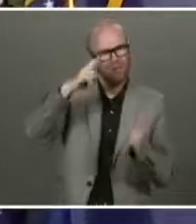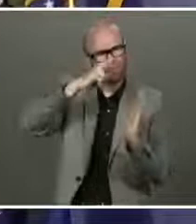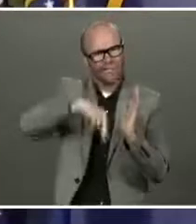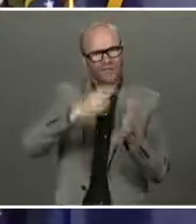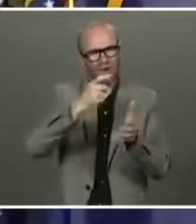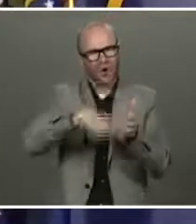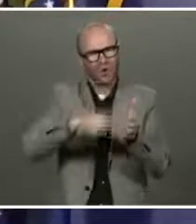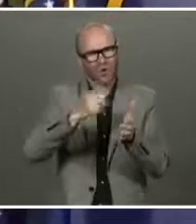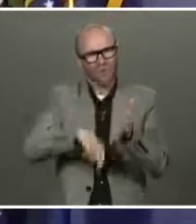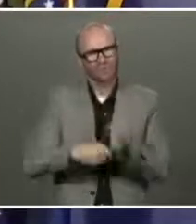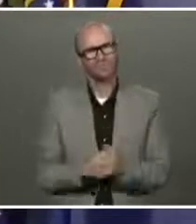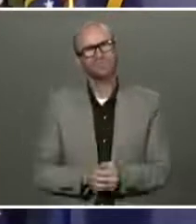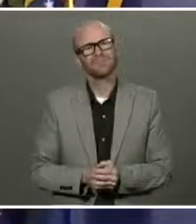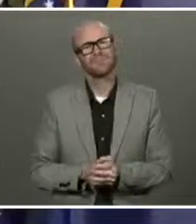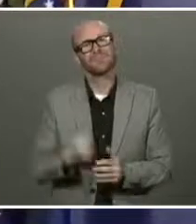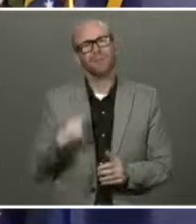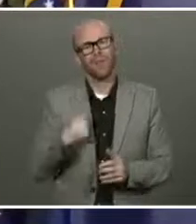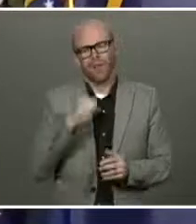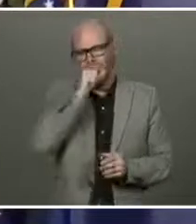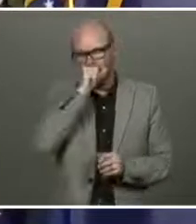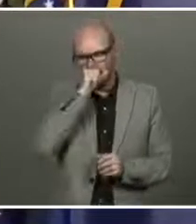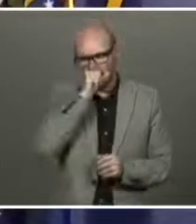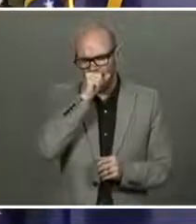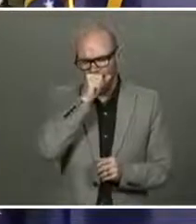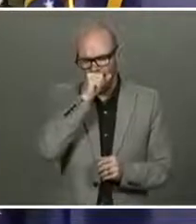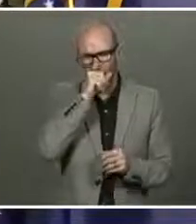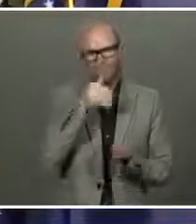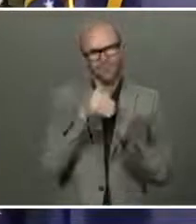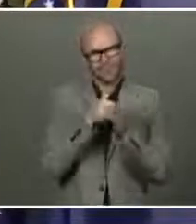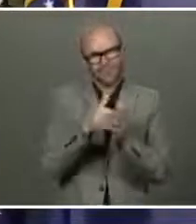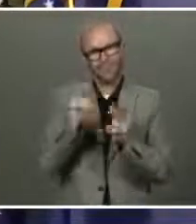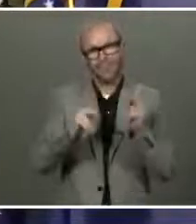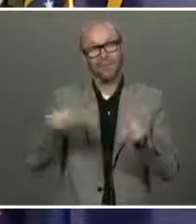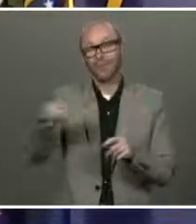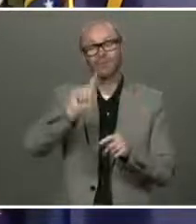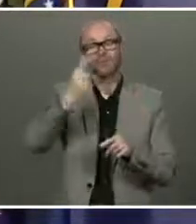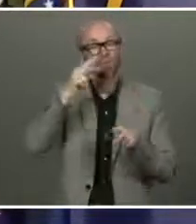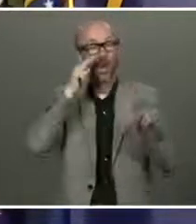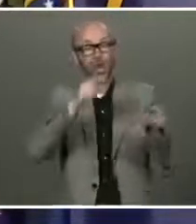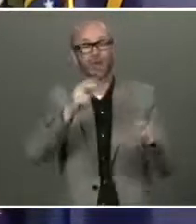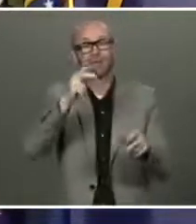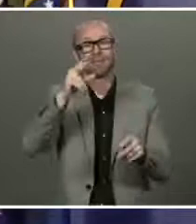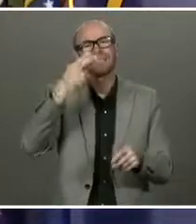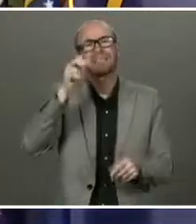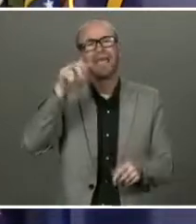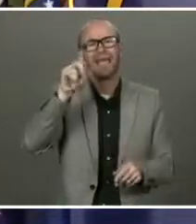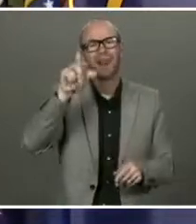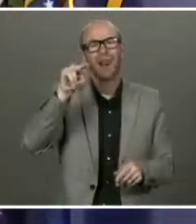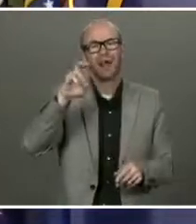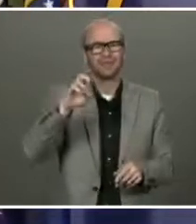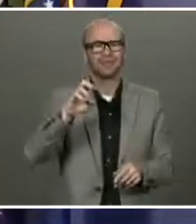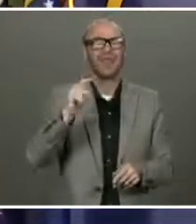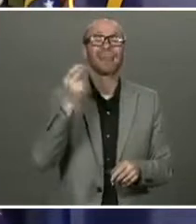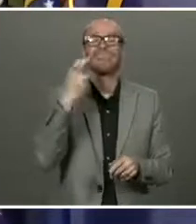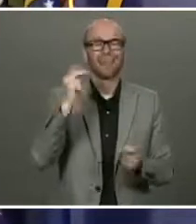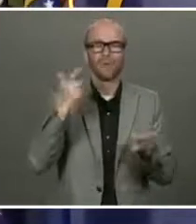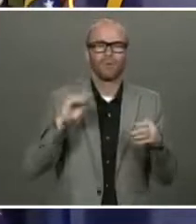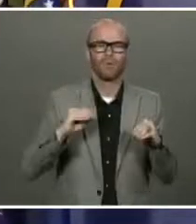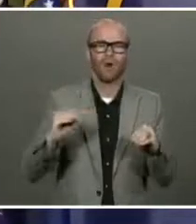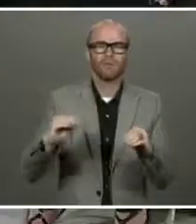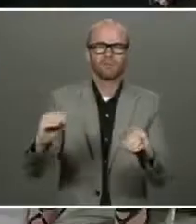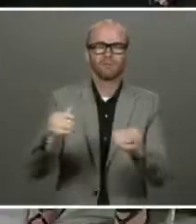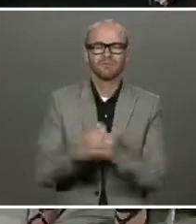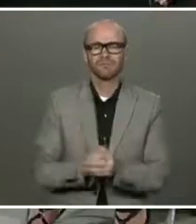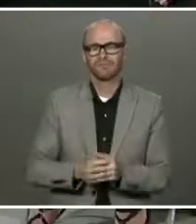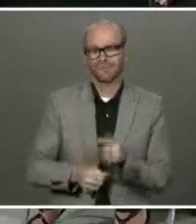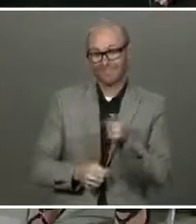appreciate me saying this. Far too often, people just look at the headline, form an opinion, and move on, and I would encourage you not to do that. Have you received any reaction from your constituents